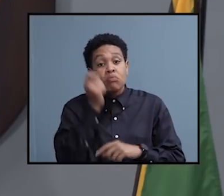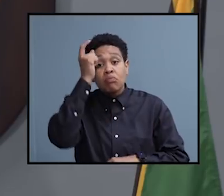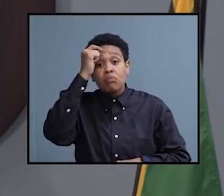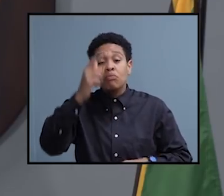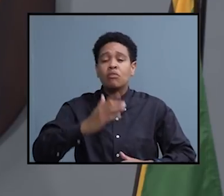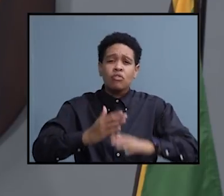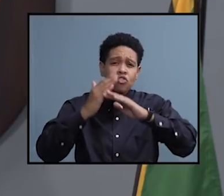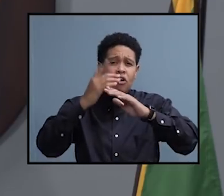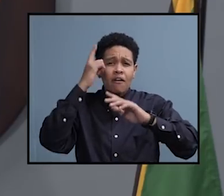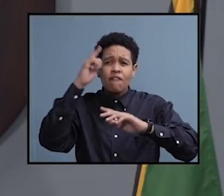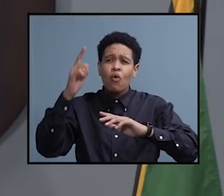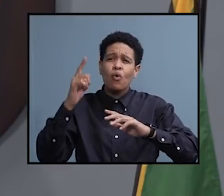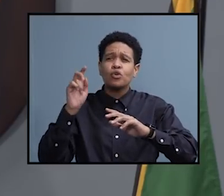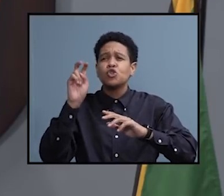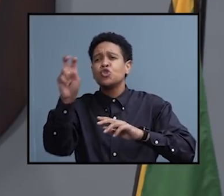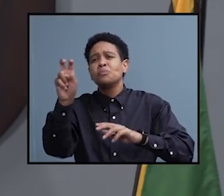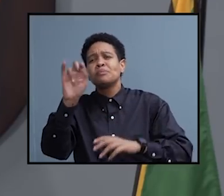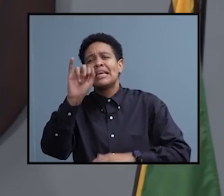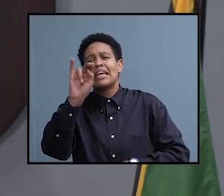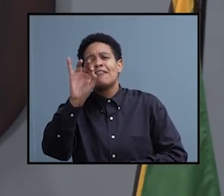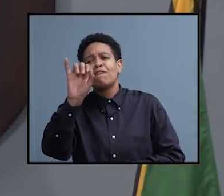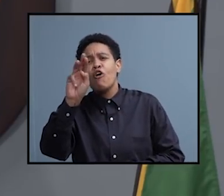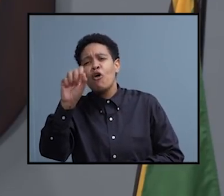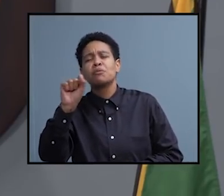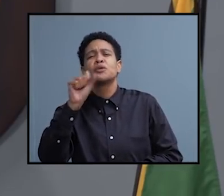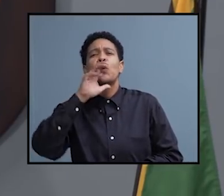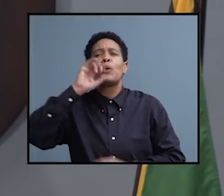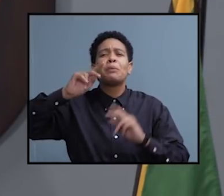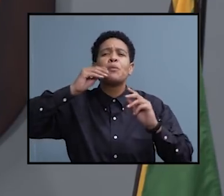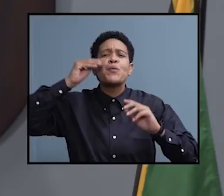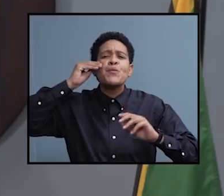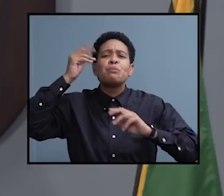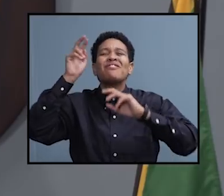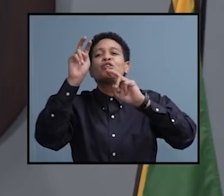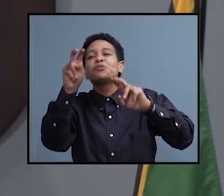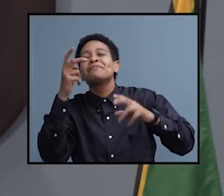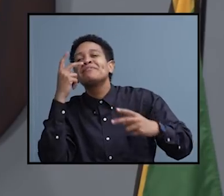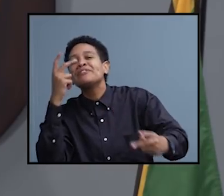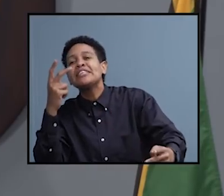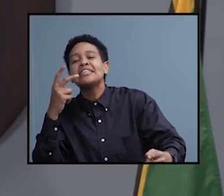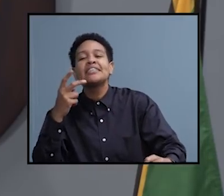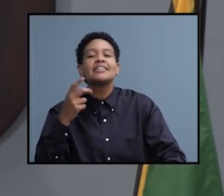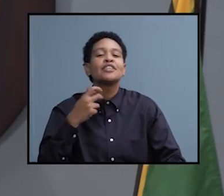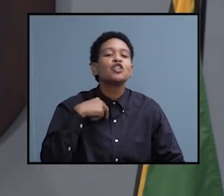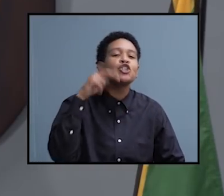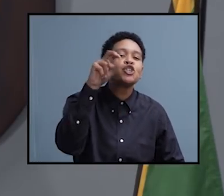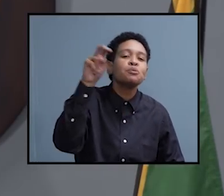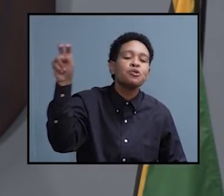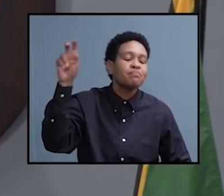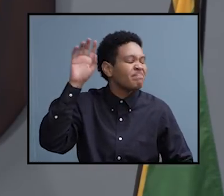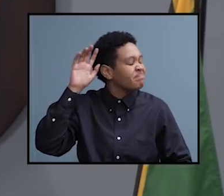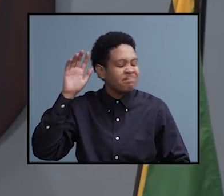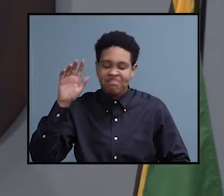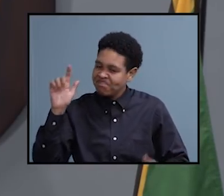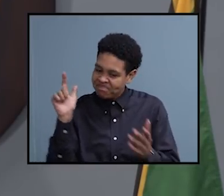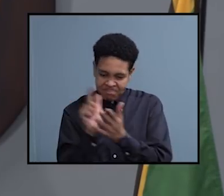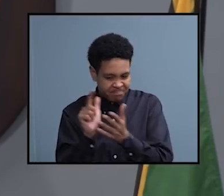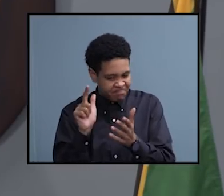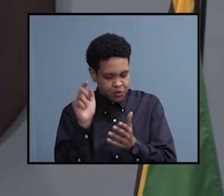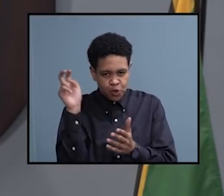Restrictions for infirmaries, hospitals, and nursing homes will be extended to June 30,